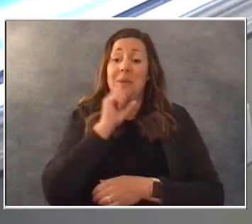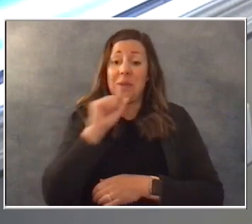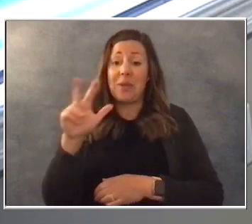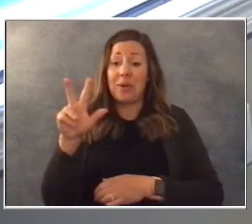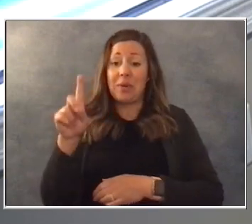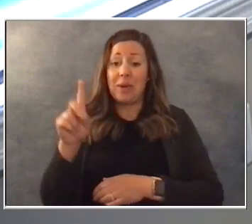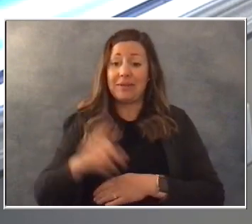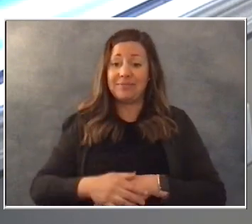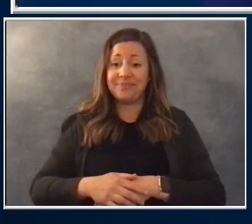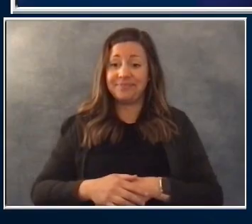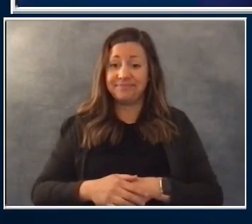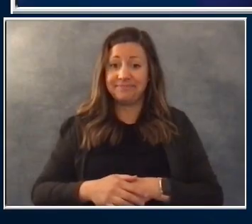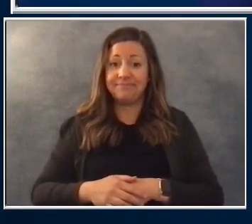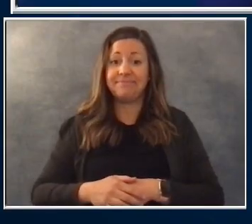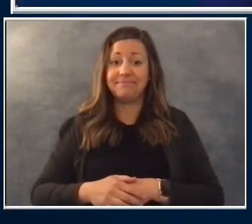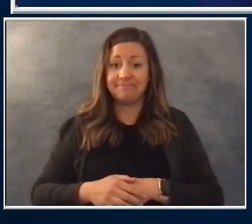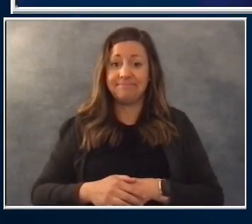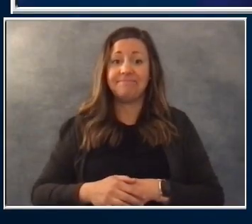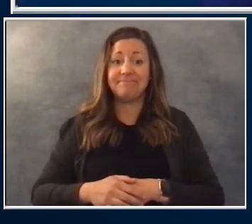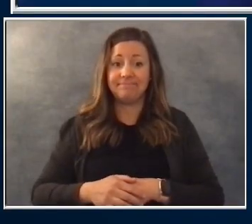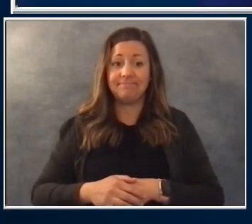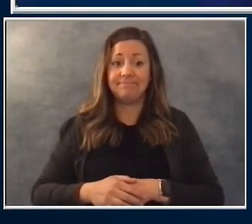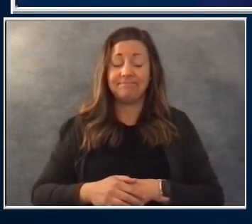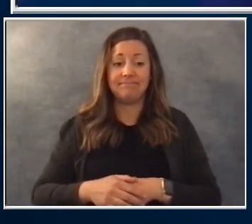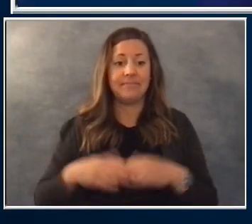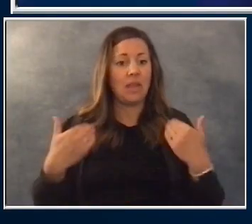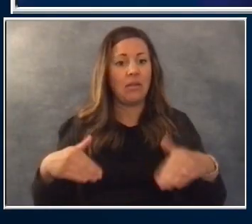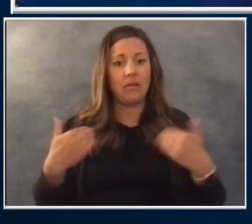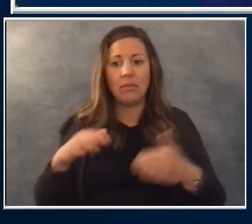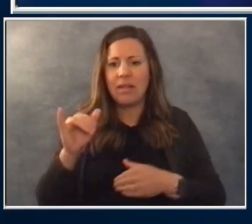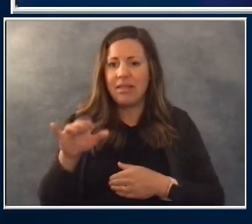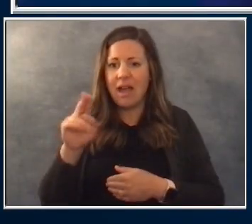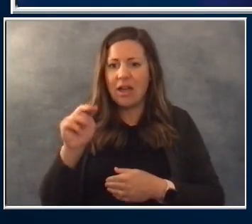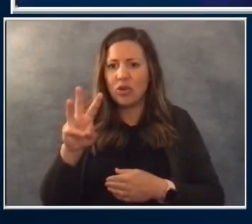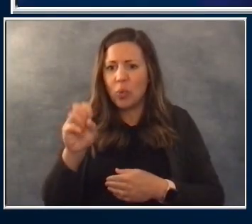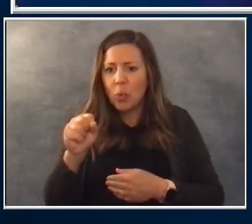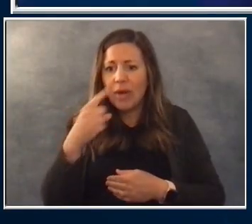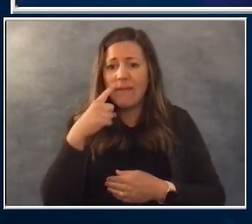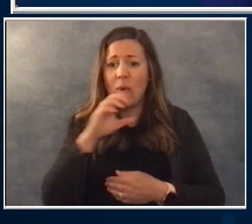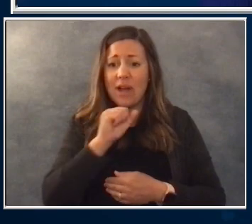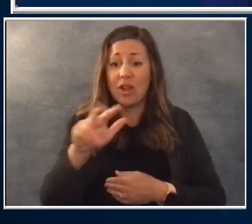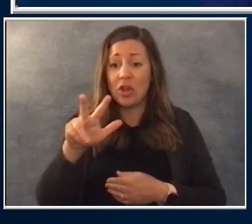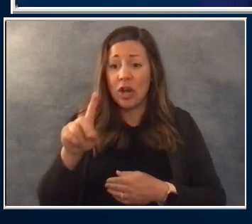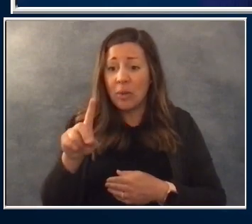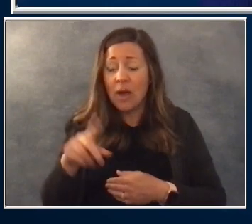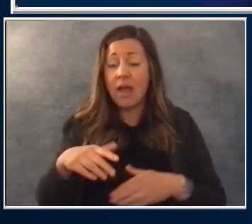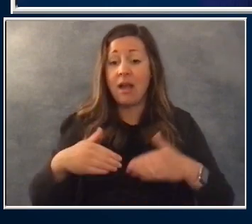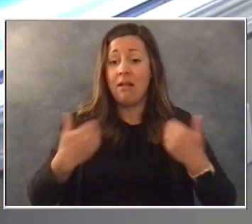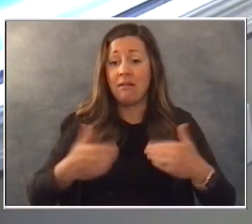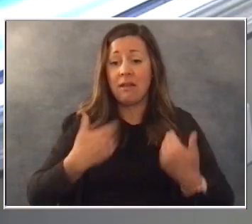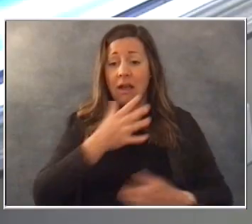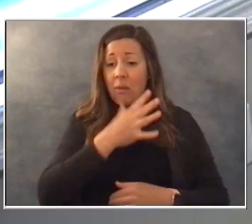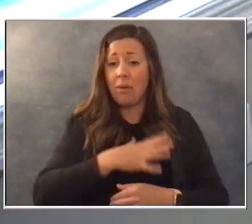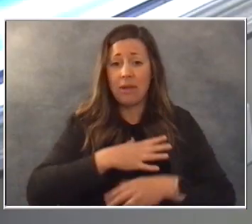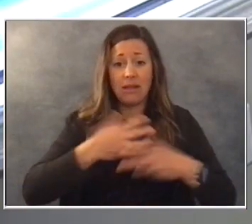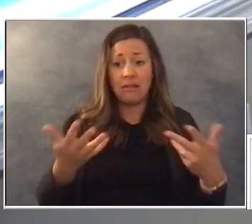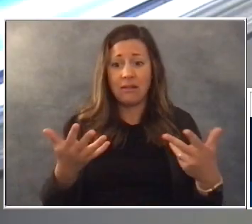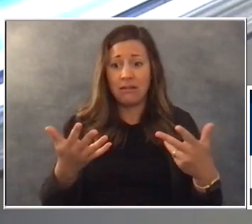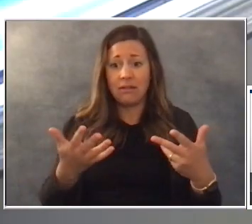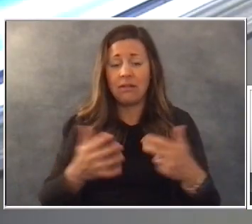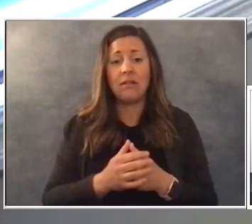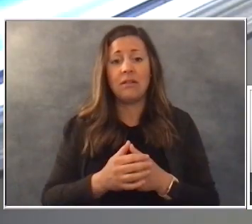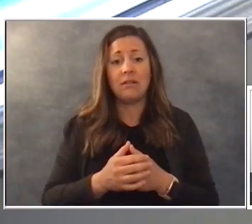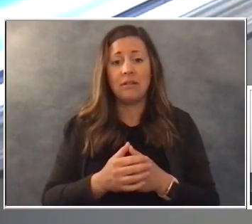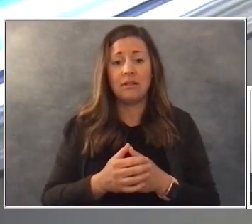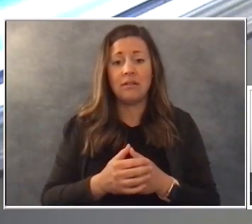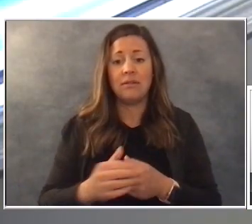Yeah. What was that news like for a 31-year-old young gal? Well, I mean, I